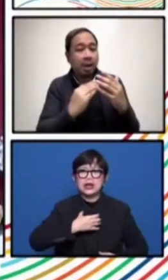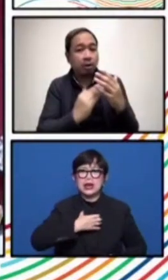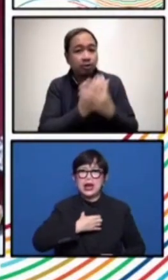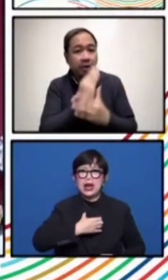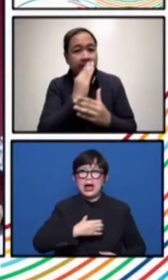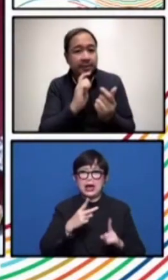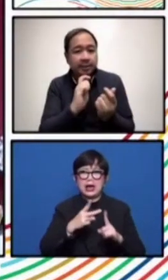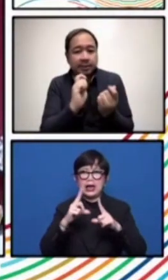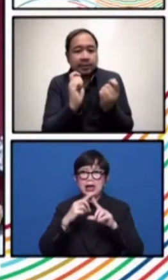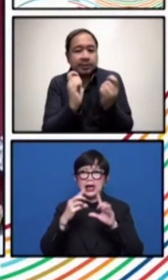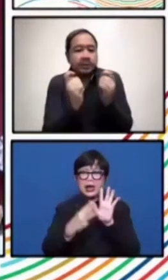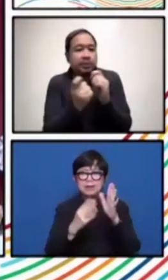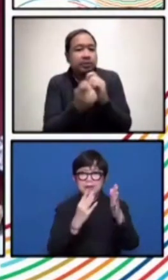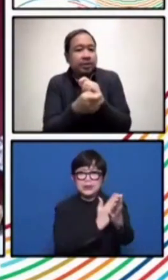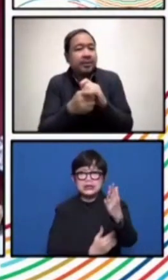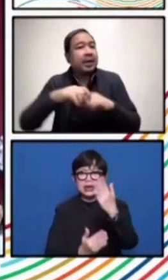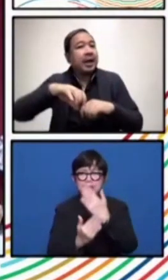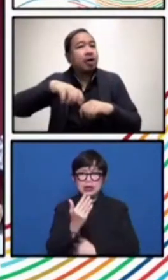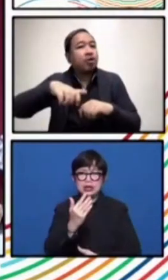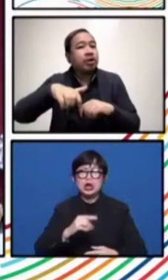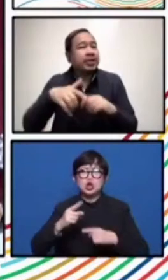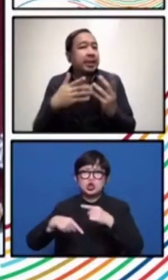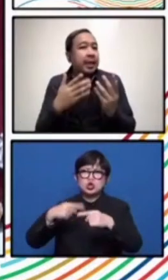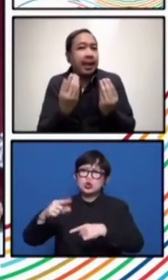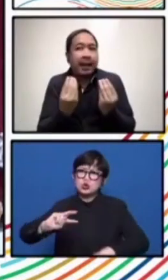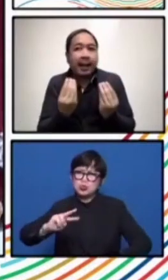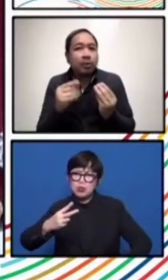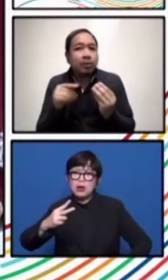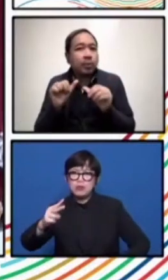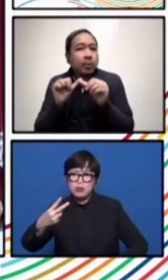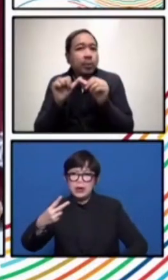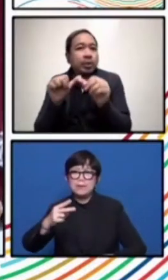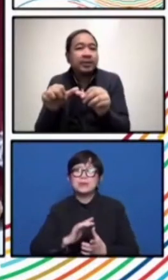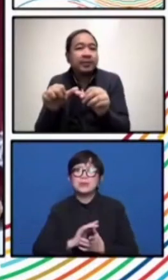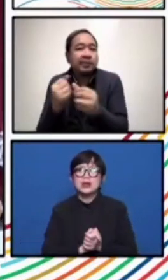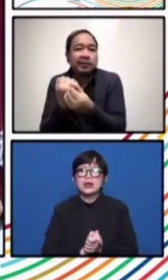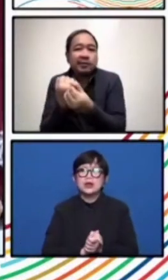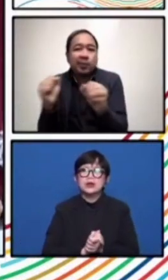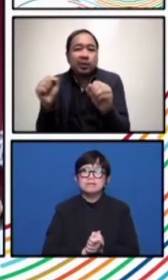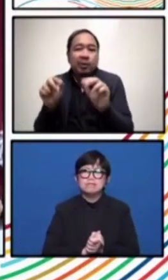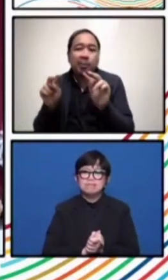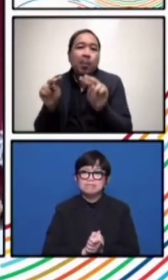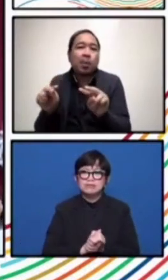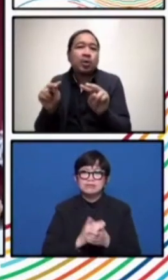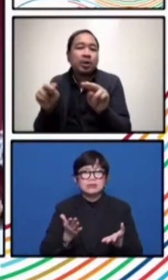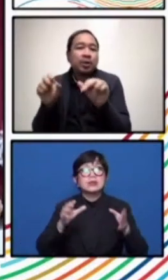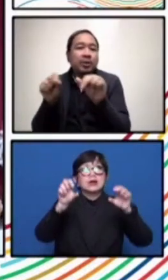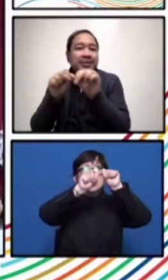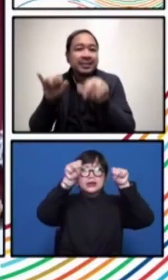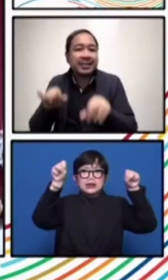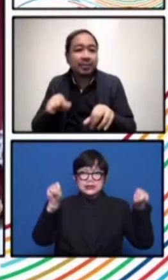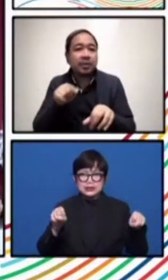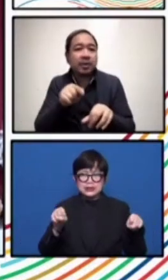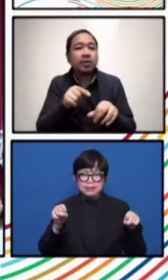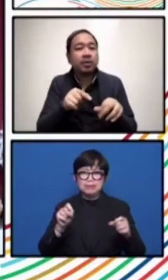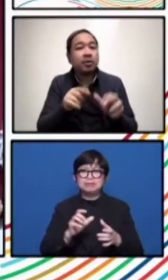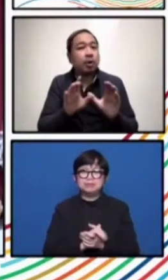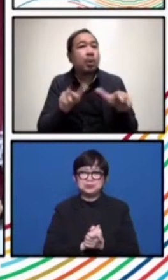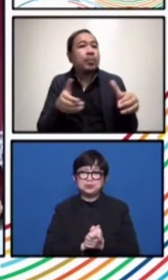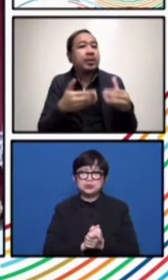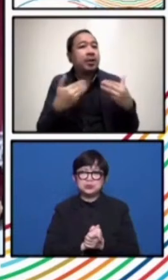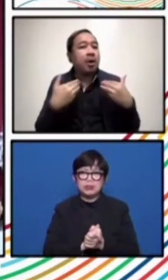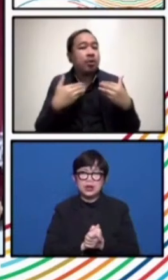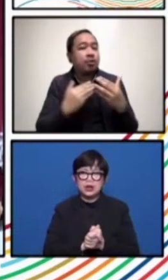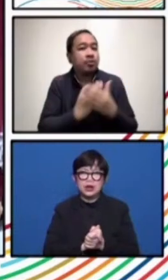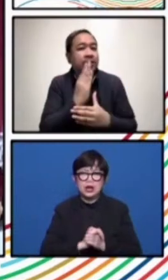changing at the national level three to continuously independent monitoring system by the committee on the rise of presence with